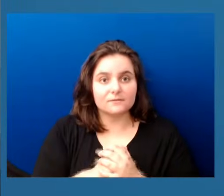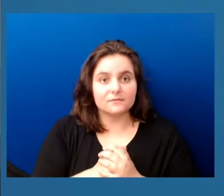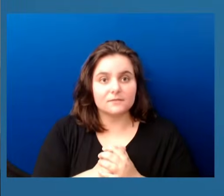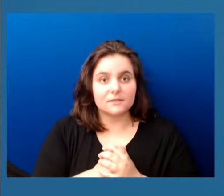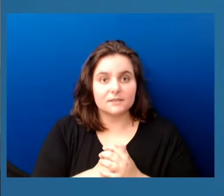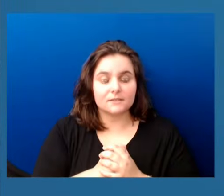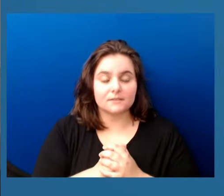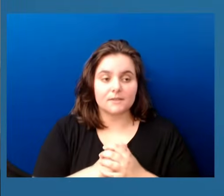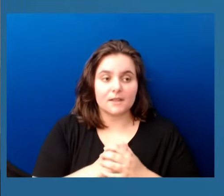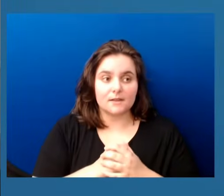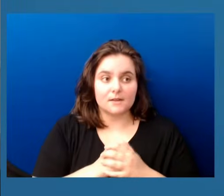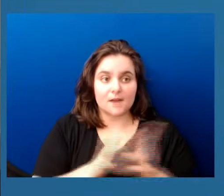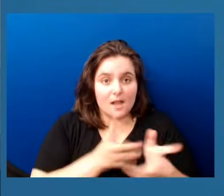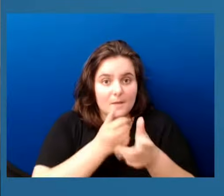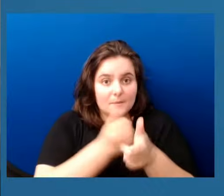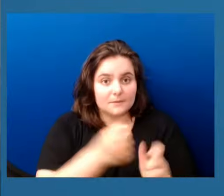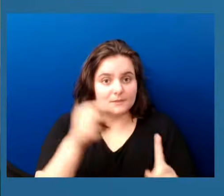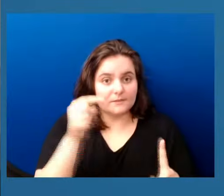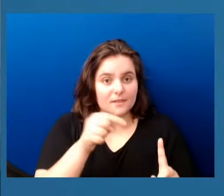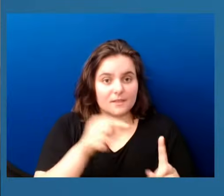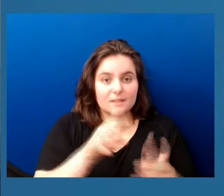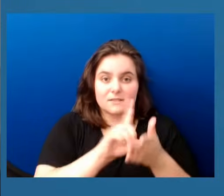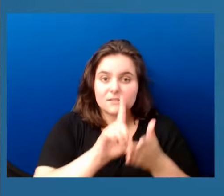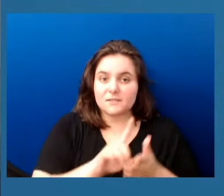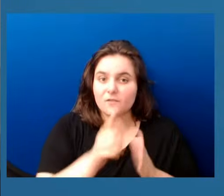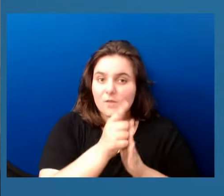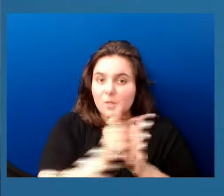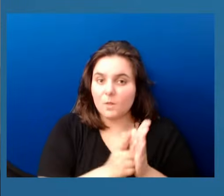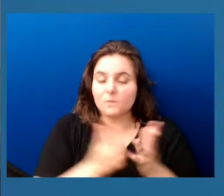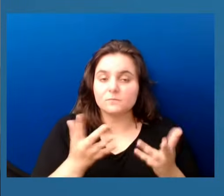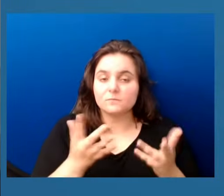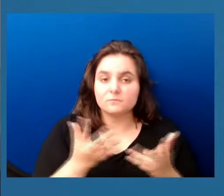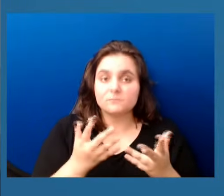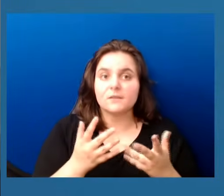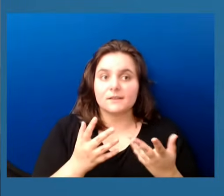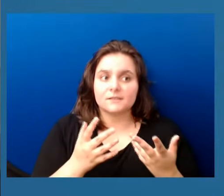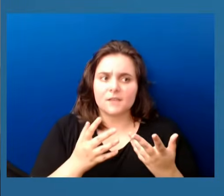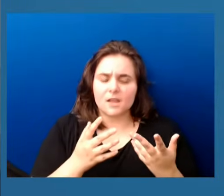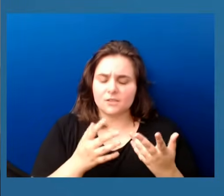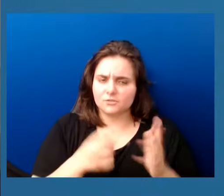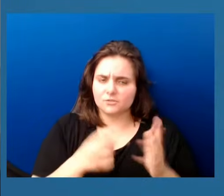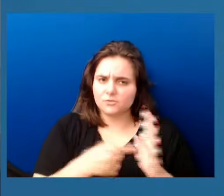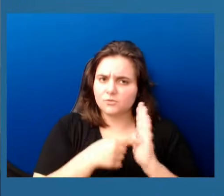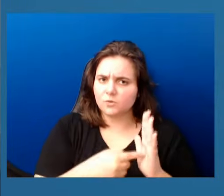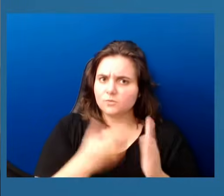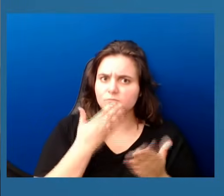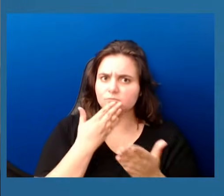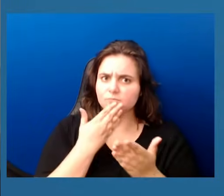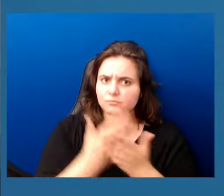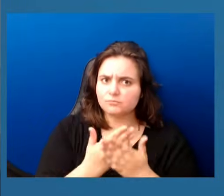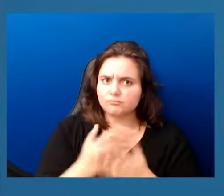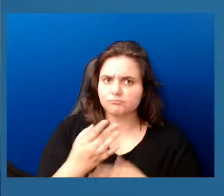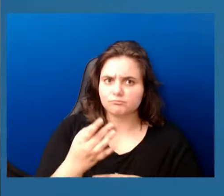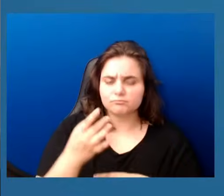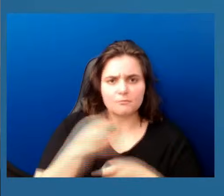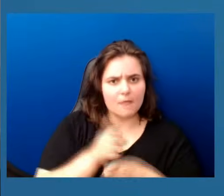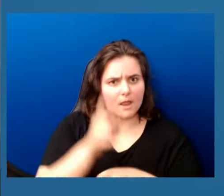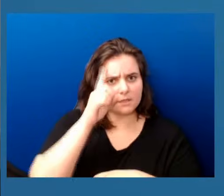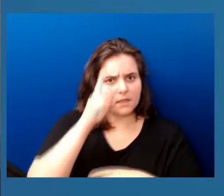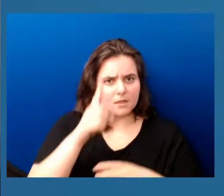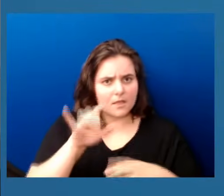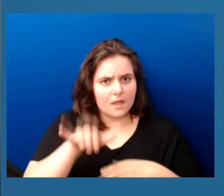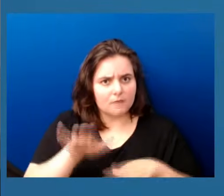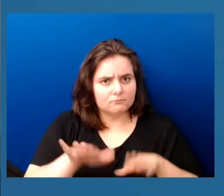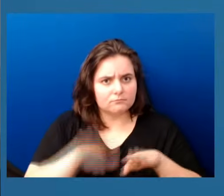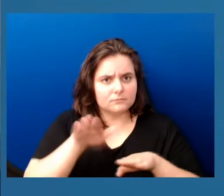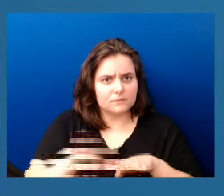become effective tomorrow, they certainly represent a logical step to restore the balance between protecting the rights of those who